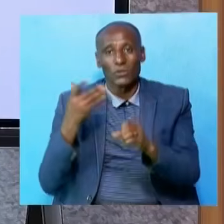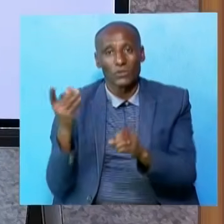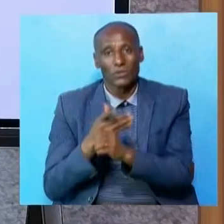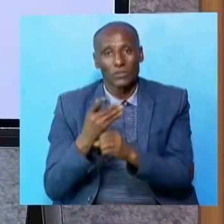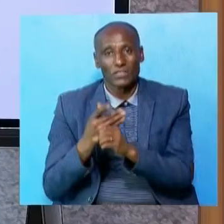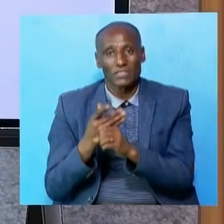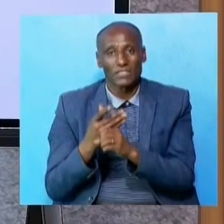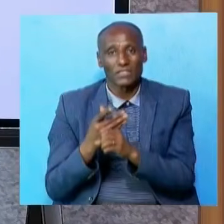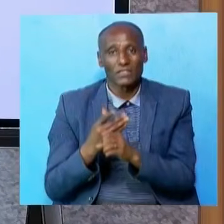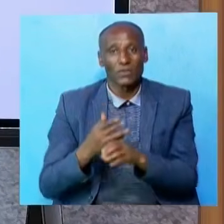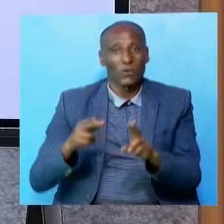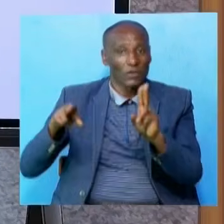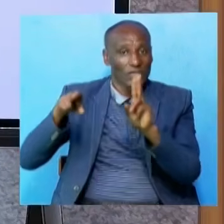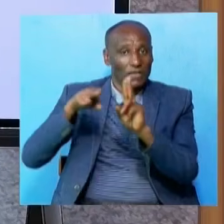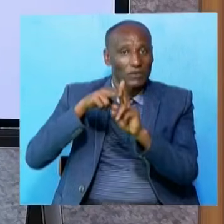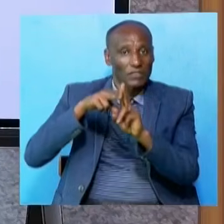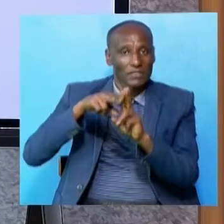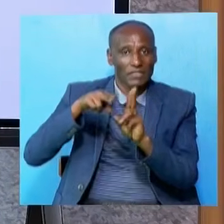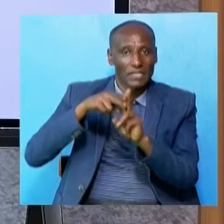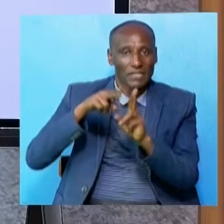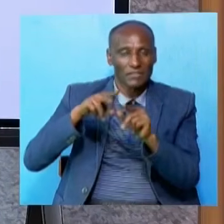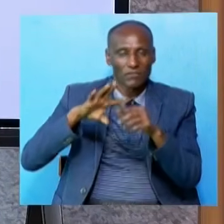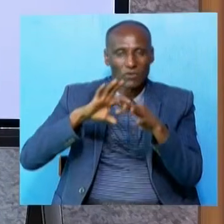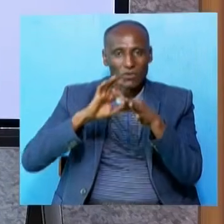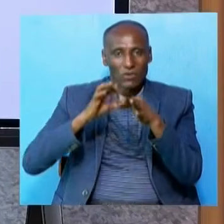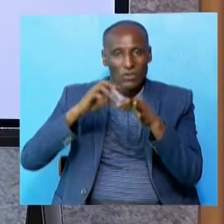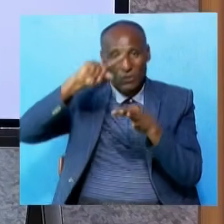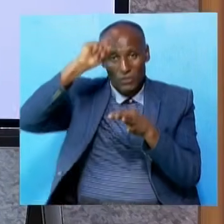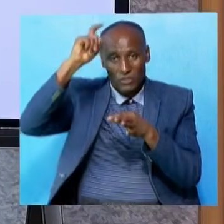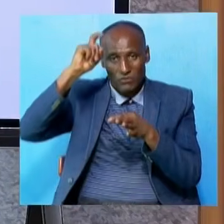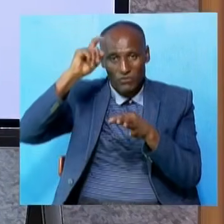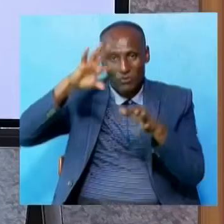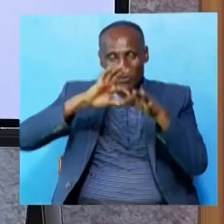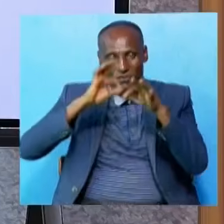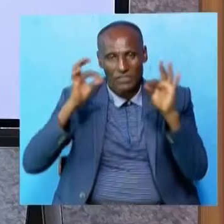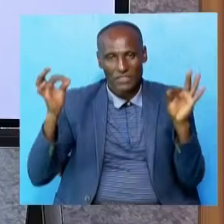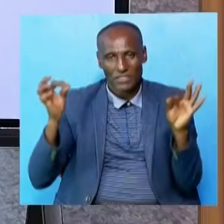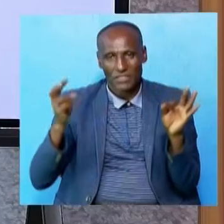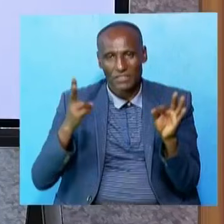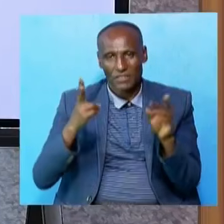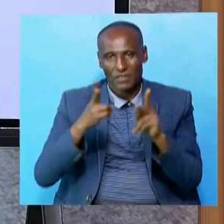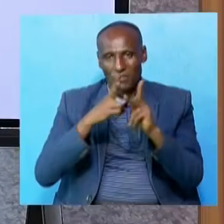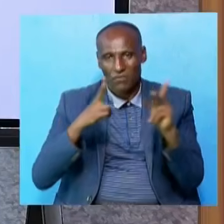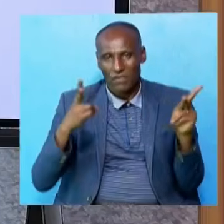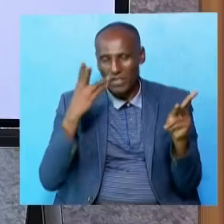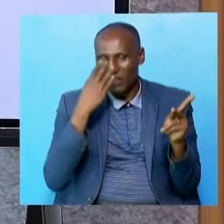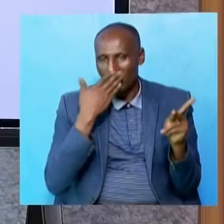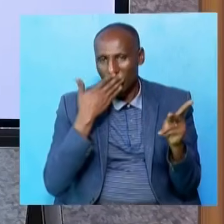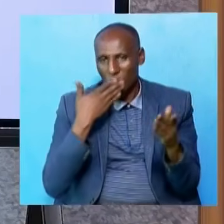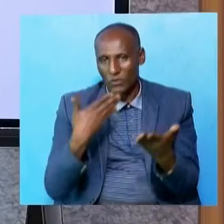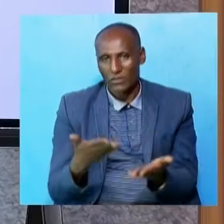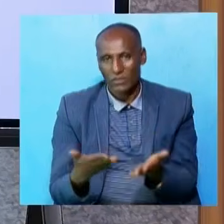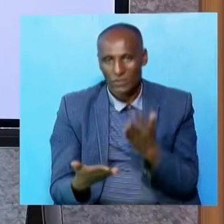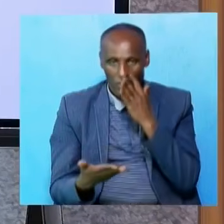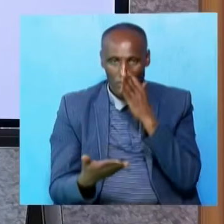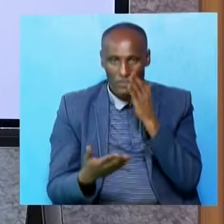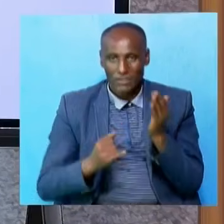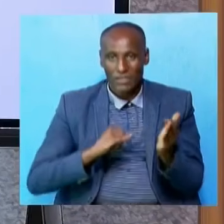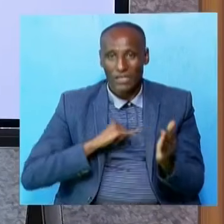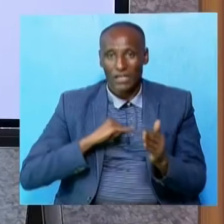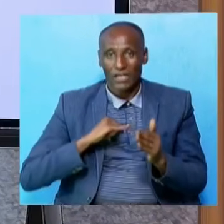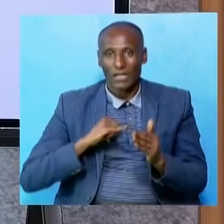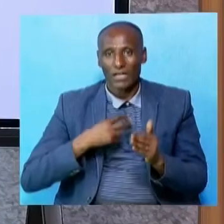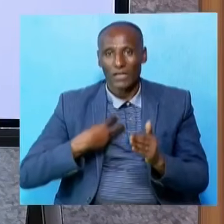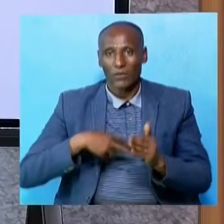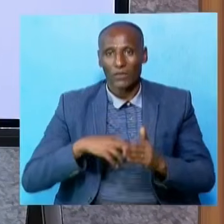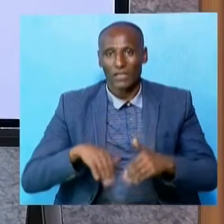or interrogative sentences. Yes? Very good. Now, I will give you a short